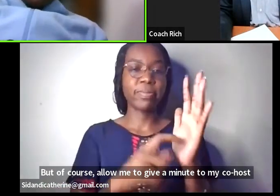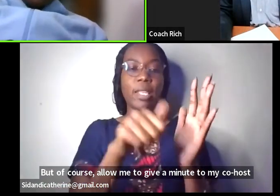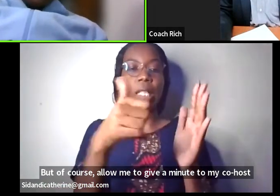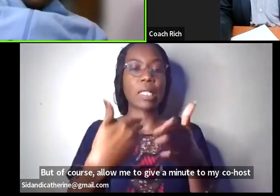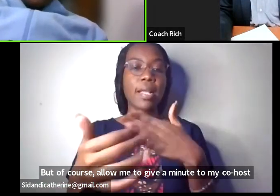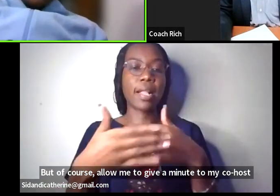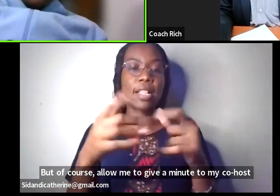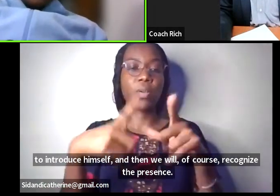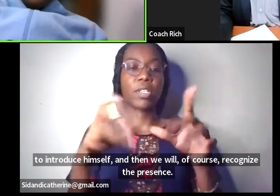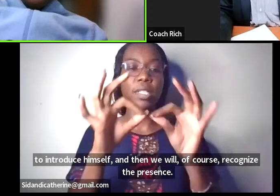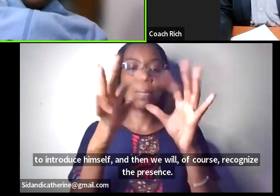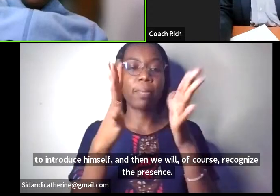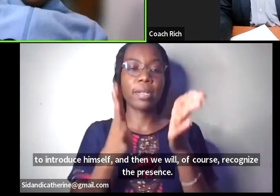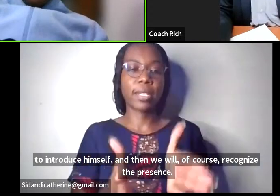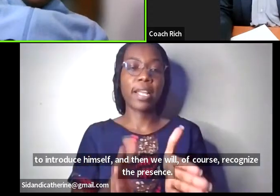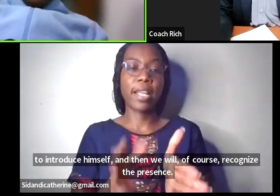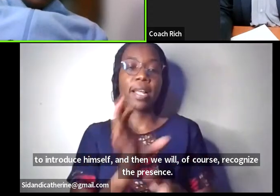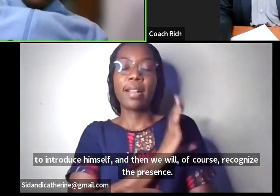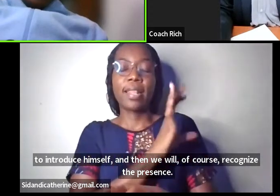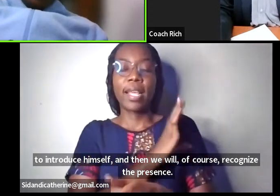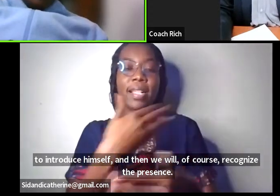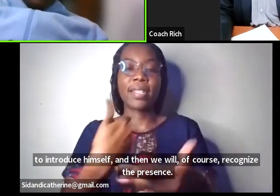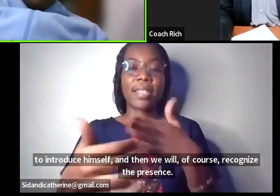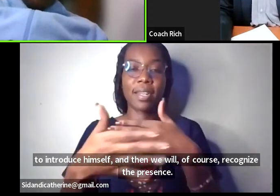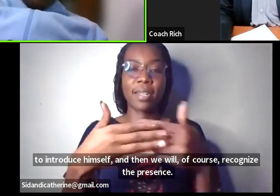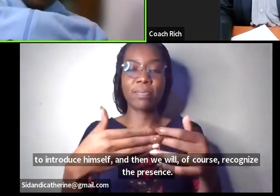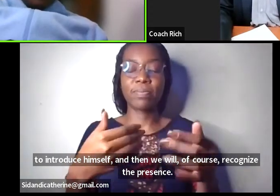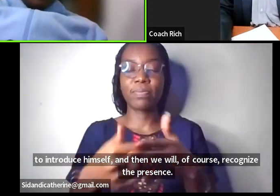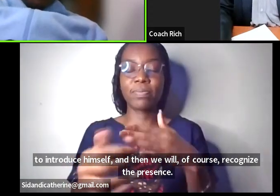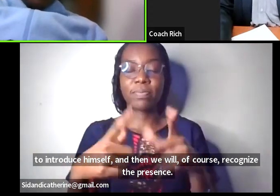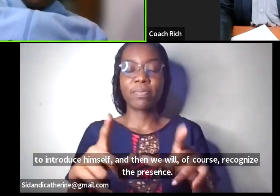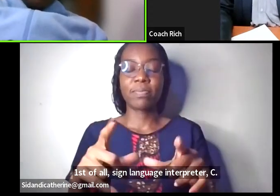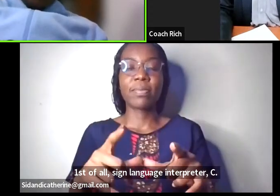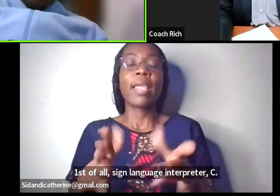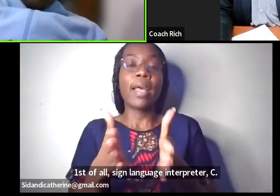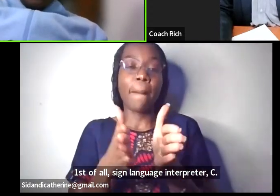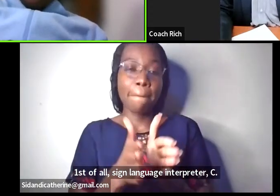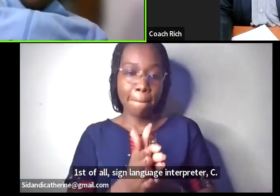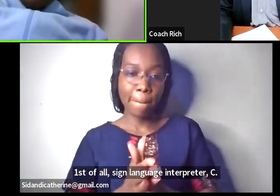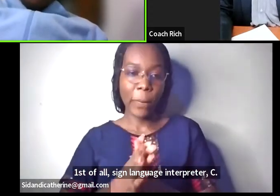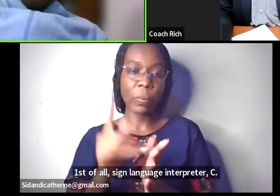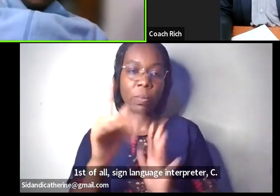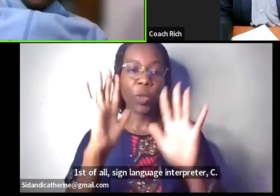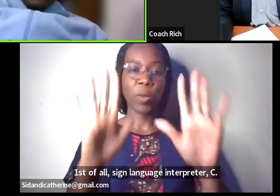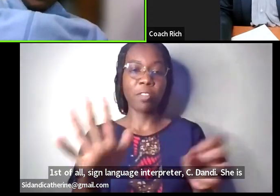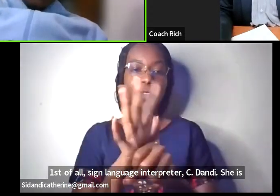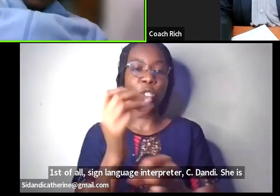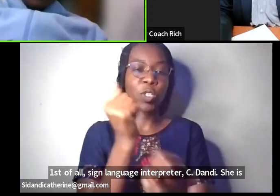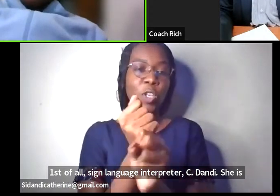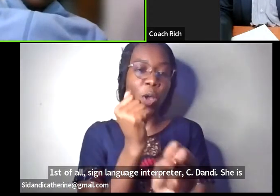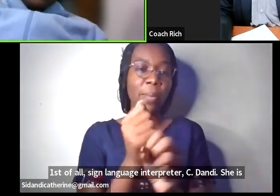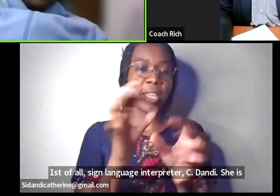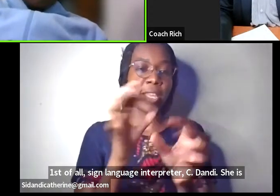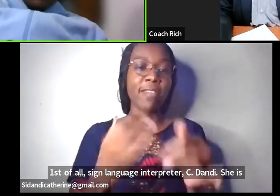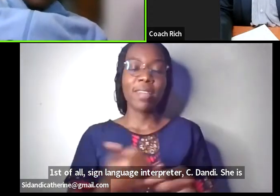language interpreter, Madam Catherine Sidandi. She is awesome, doing an awesome job. By the way, if you have